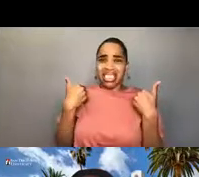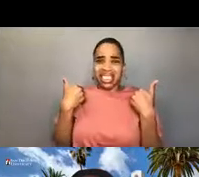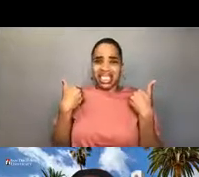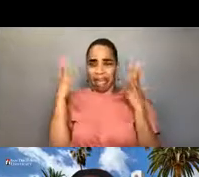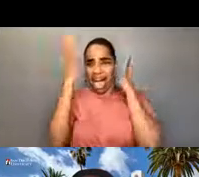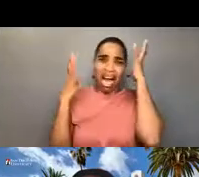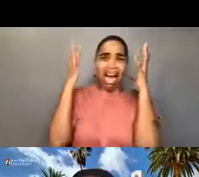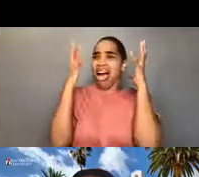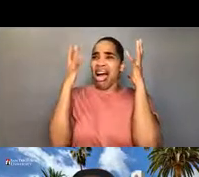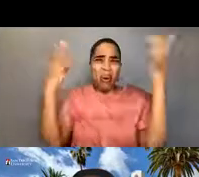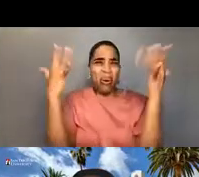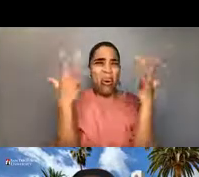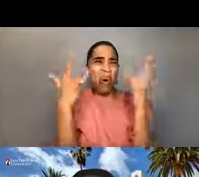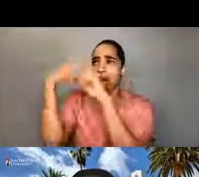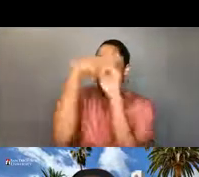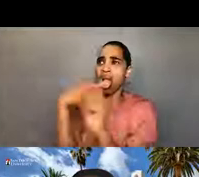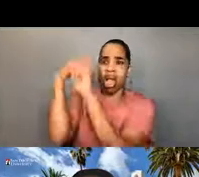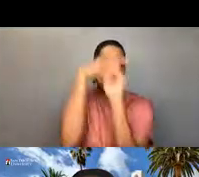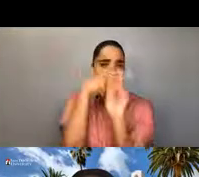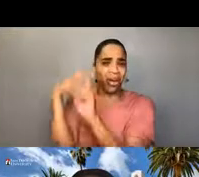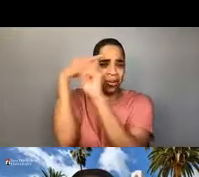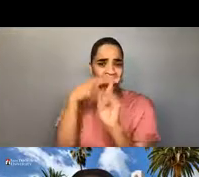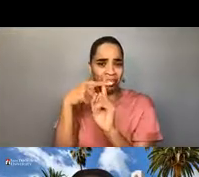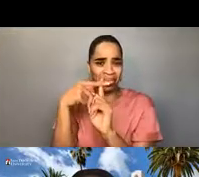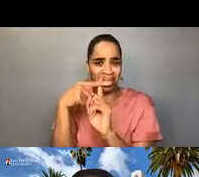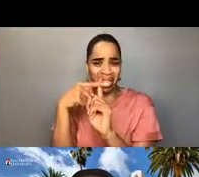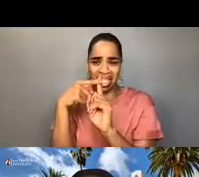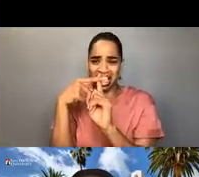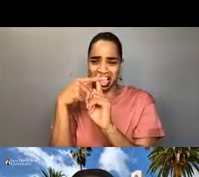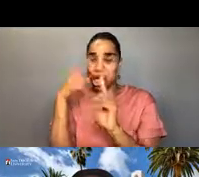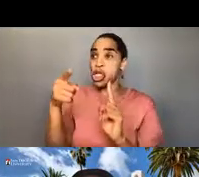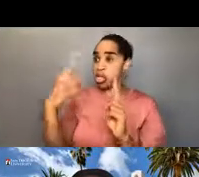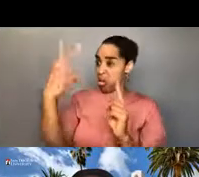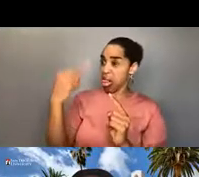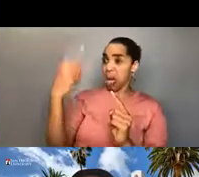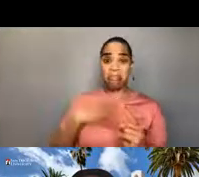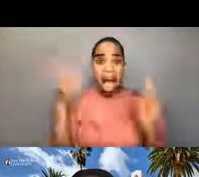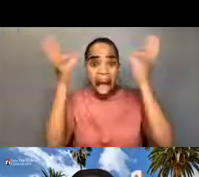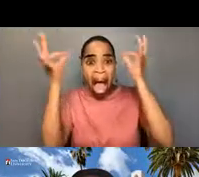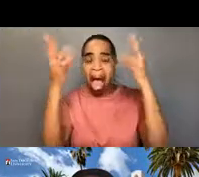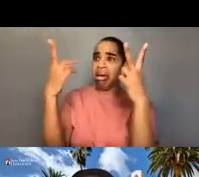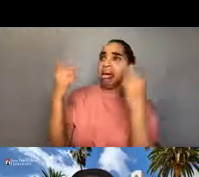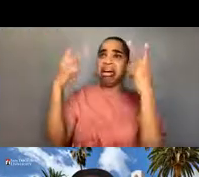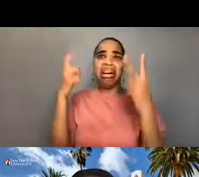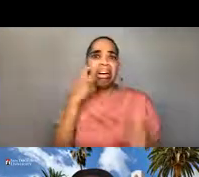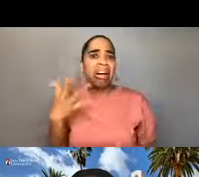Why is it chicken happy? Is it because I'm napping? Why is it chicken happy?